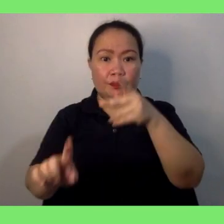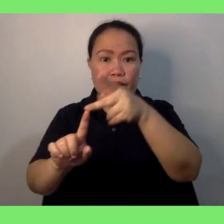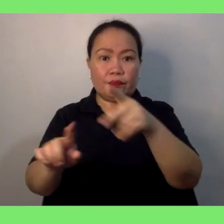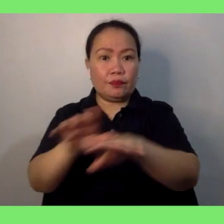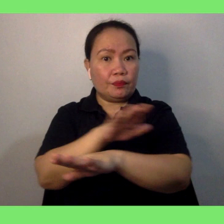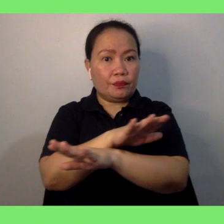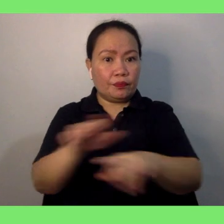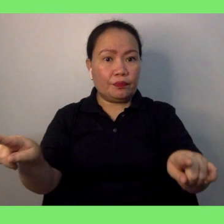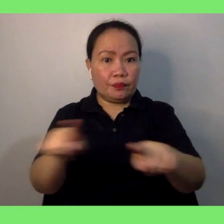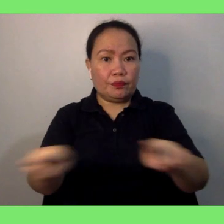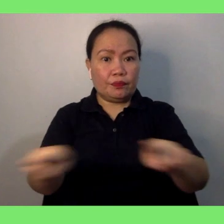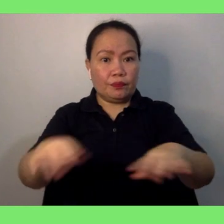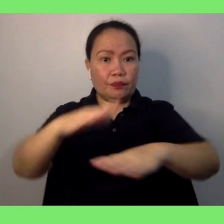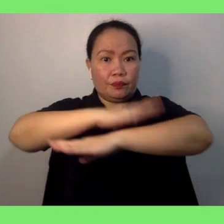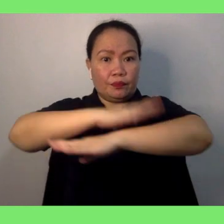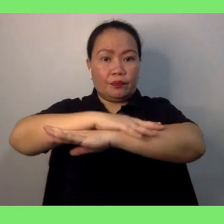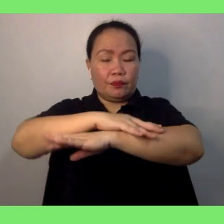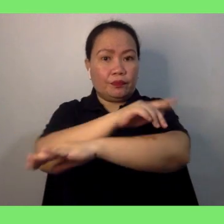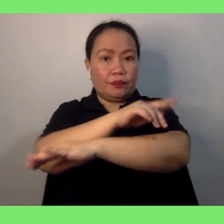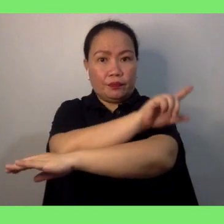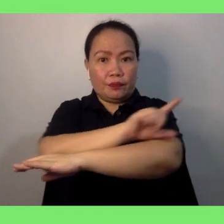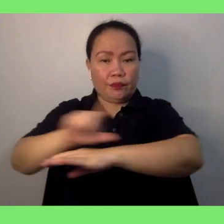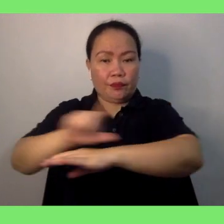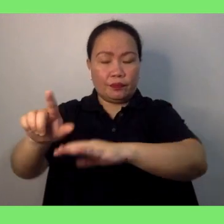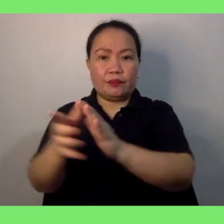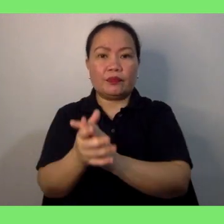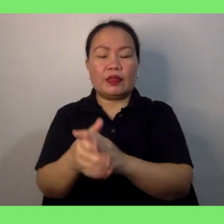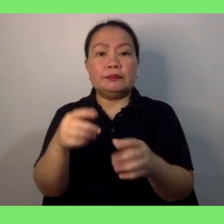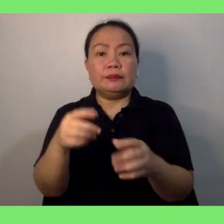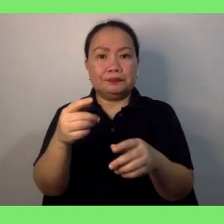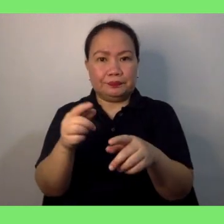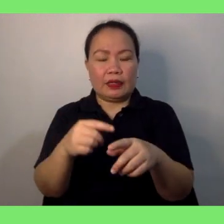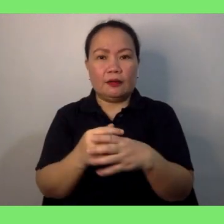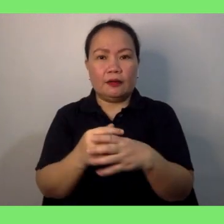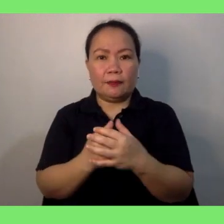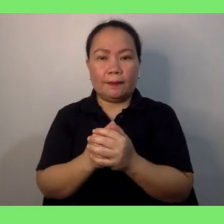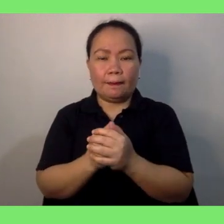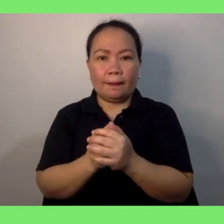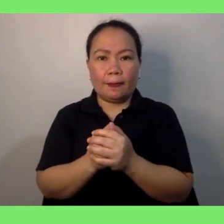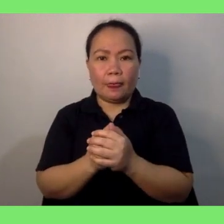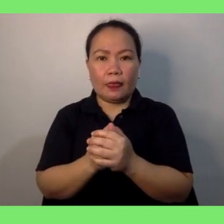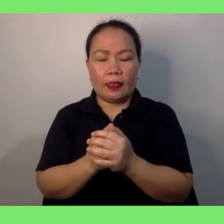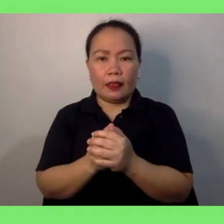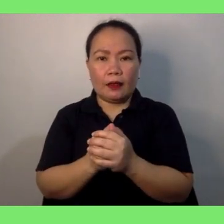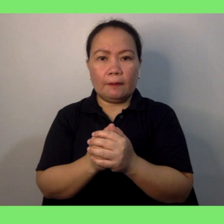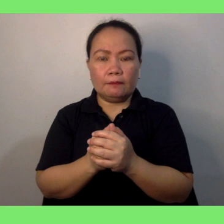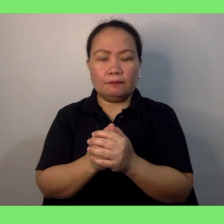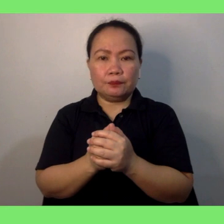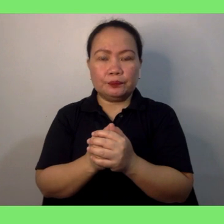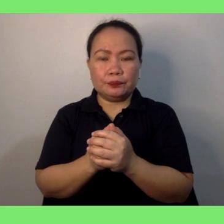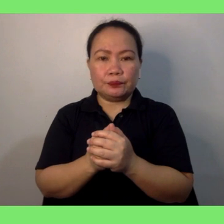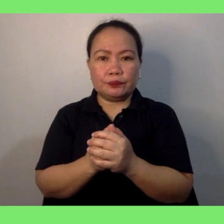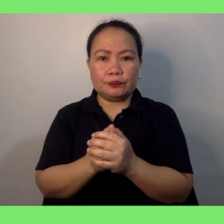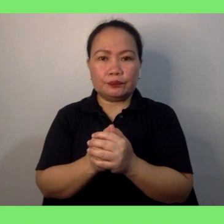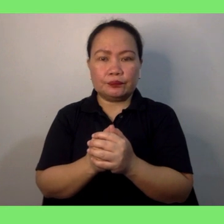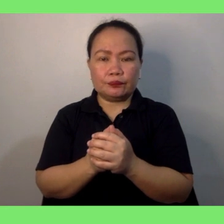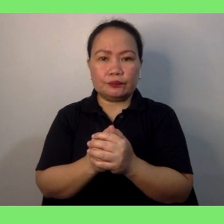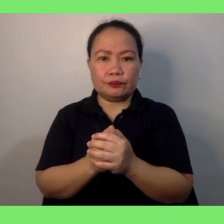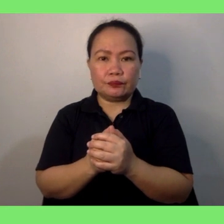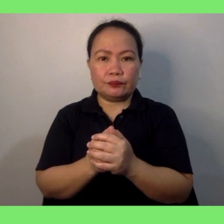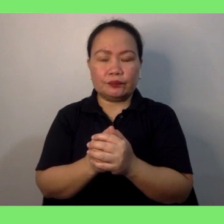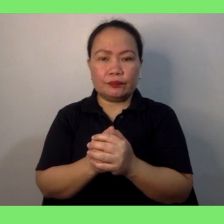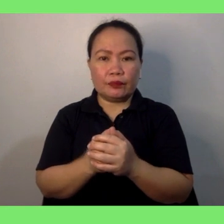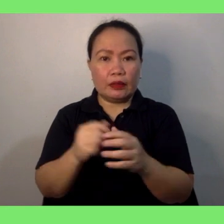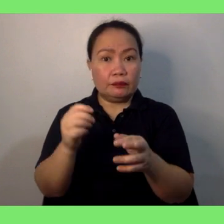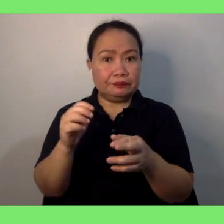angle pair relationship. Okay, so let us have a short review on the concept of